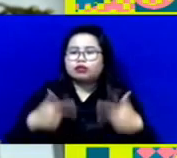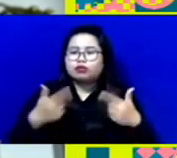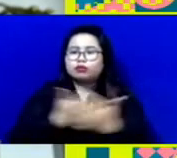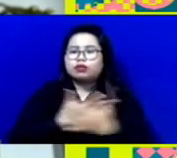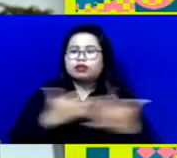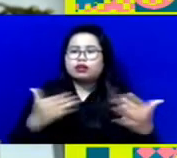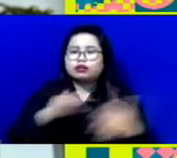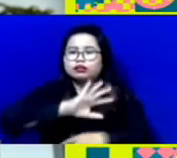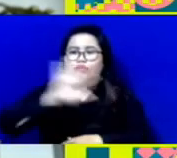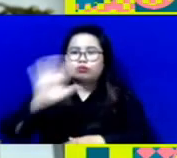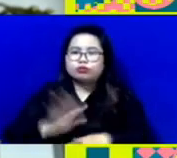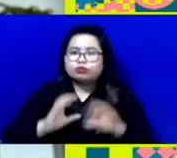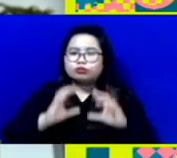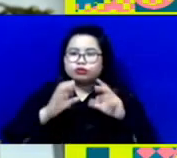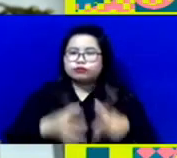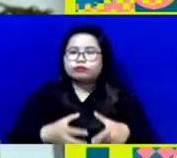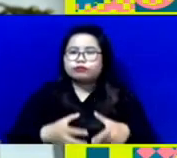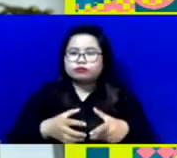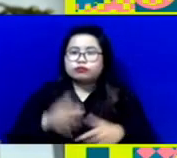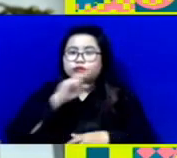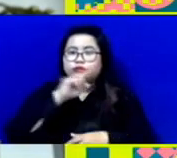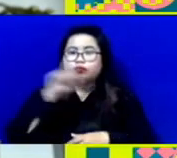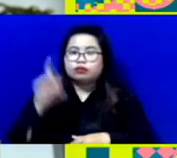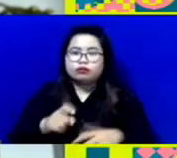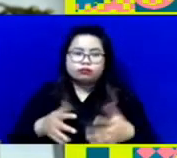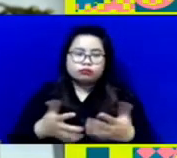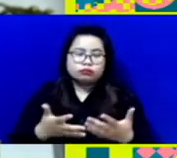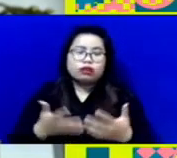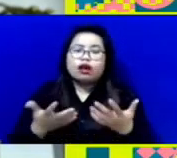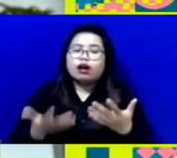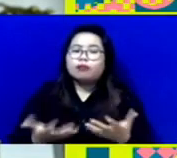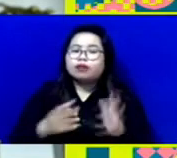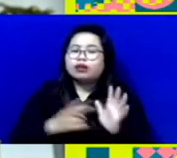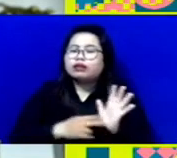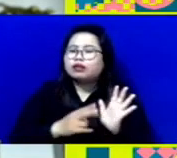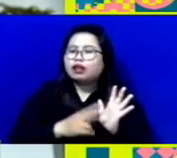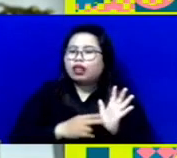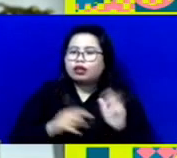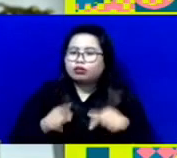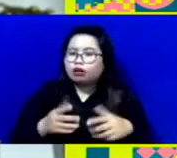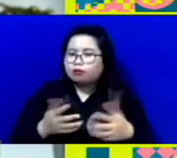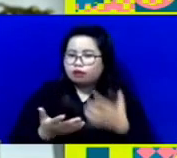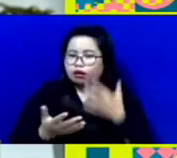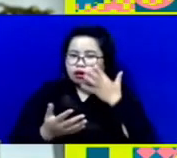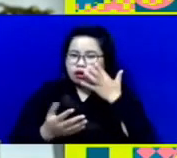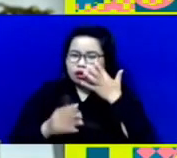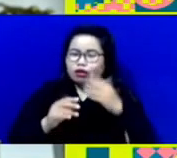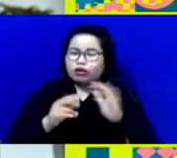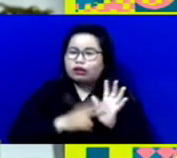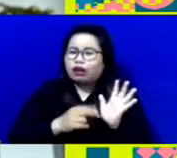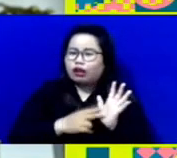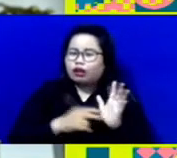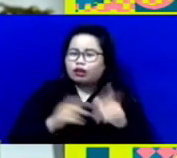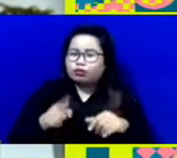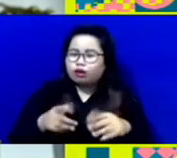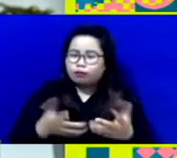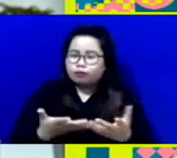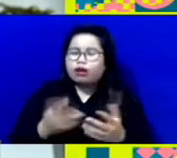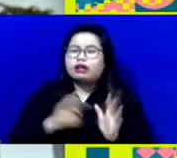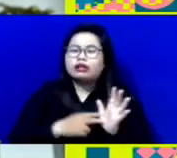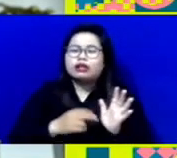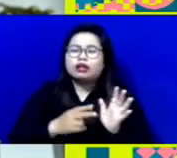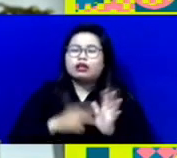Question is, what is value? Values are what move us, our core, our